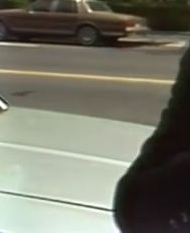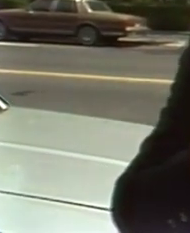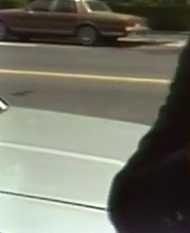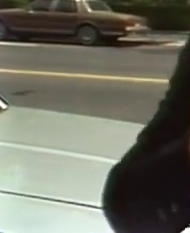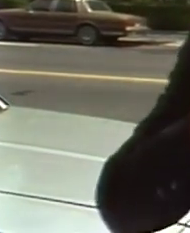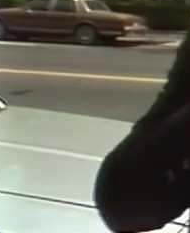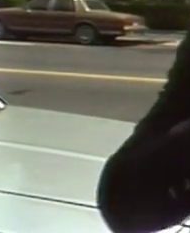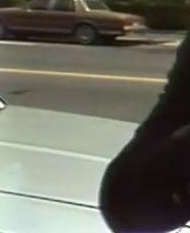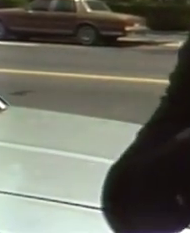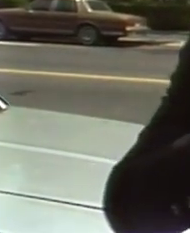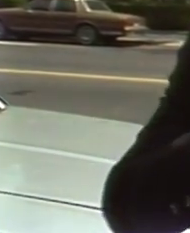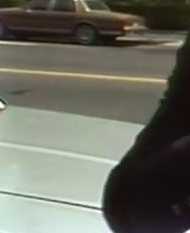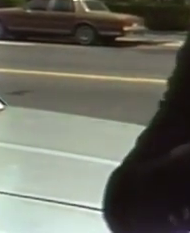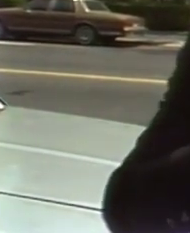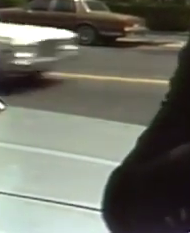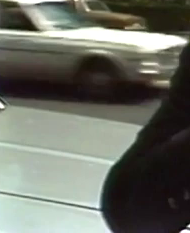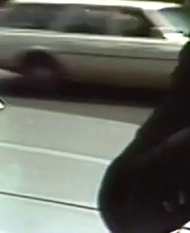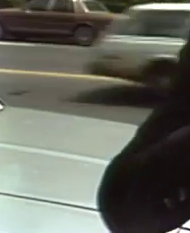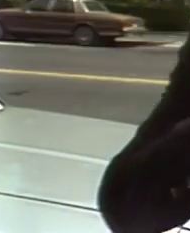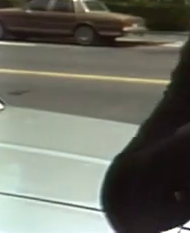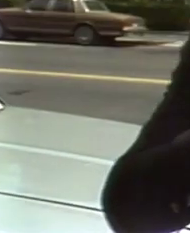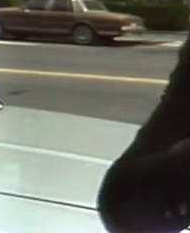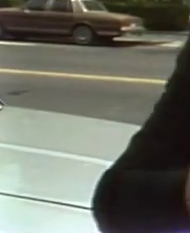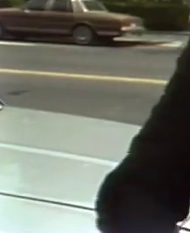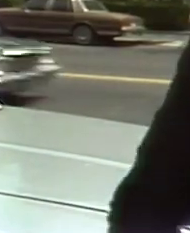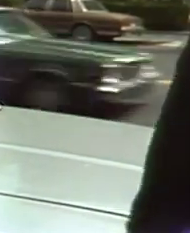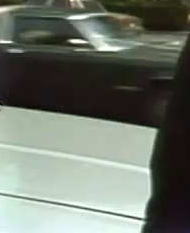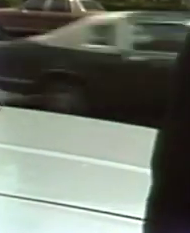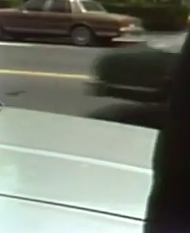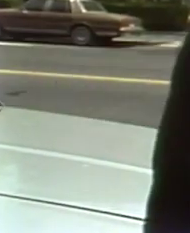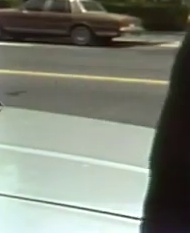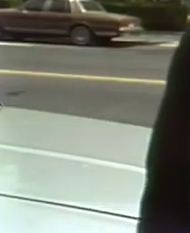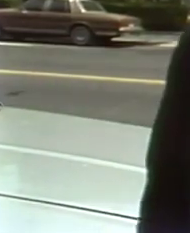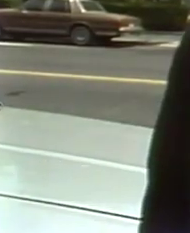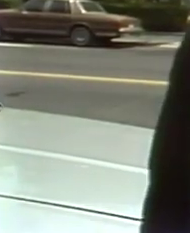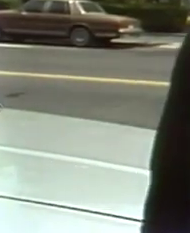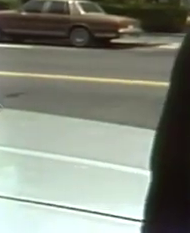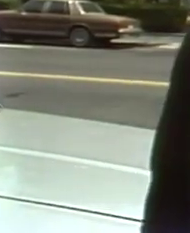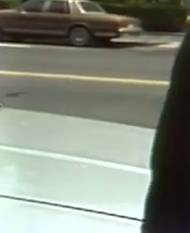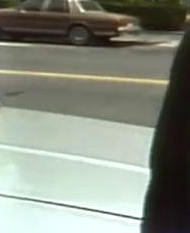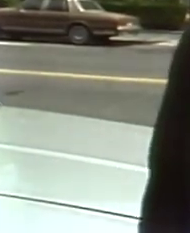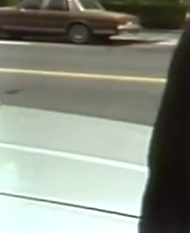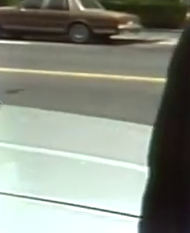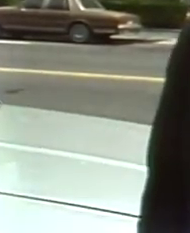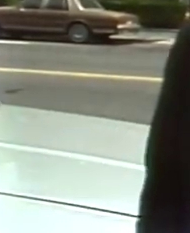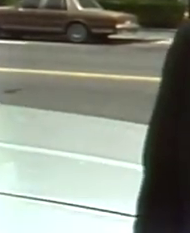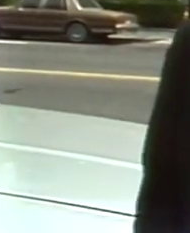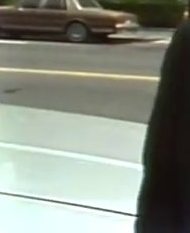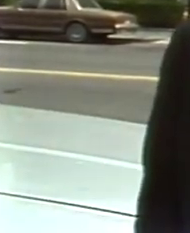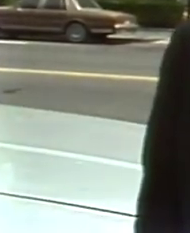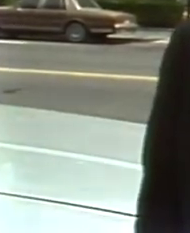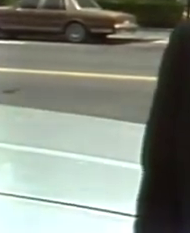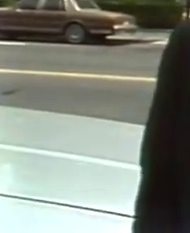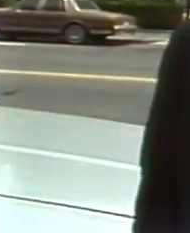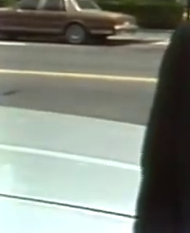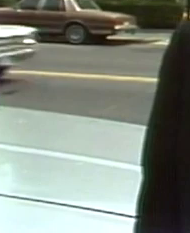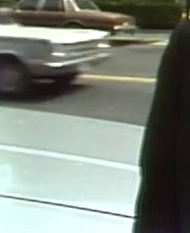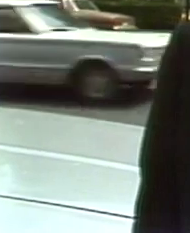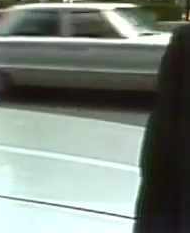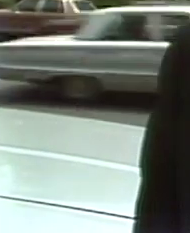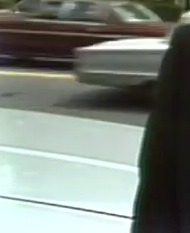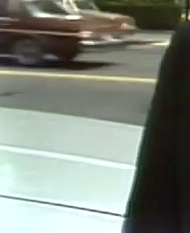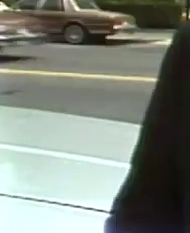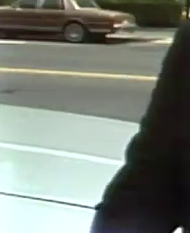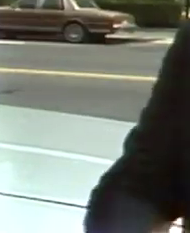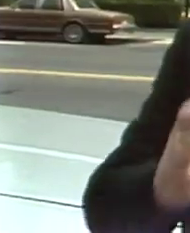7:14. If we meet God's conditions, he said, "I'll heal your land." This is the Wake Up America Crusade series,